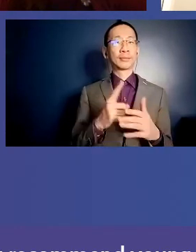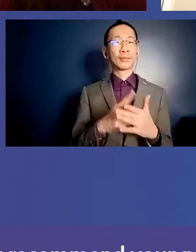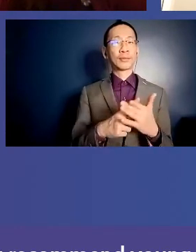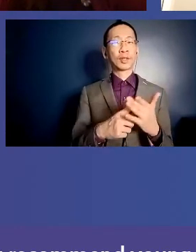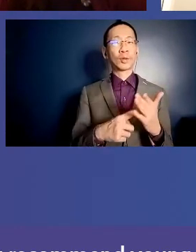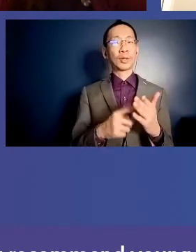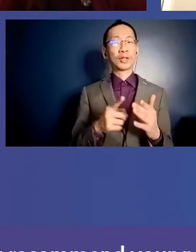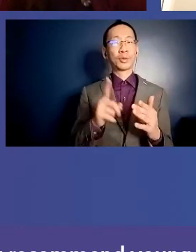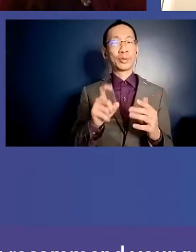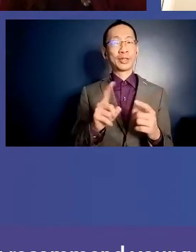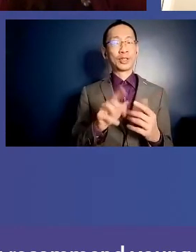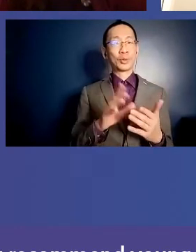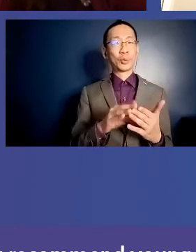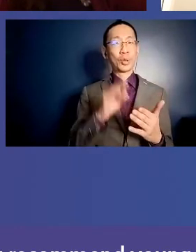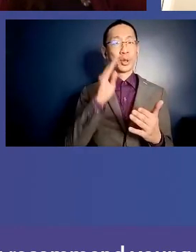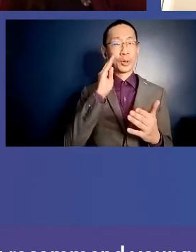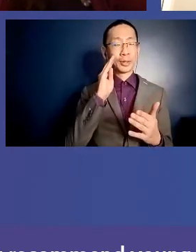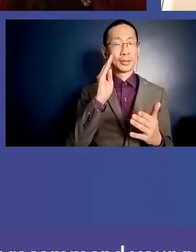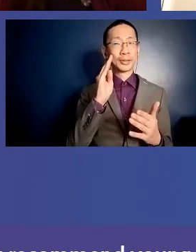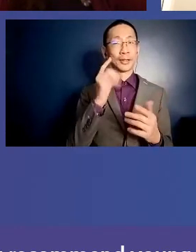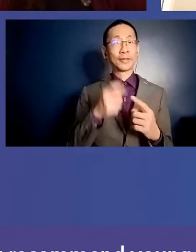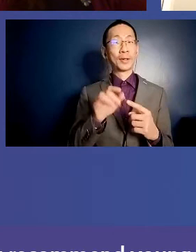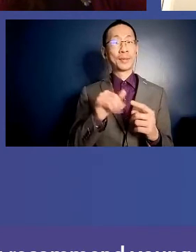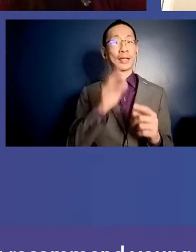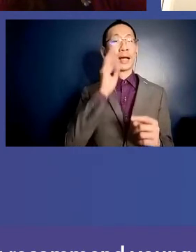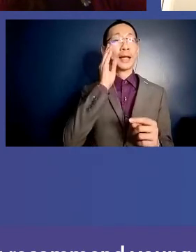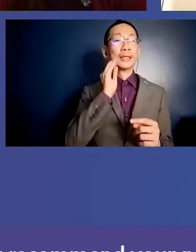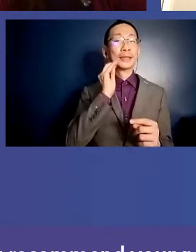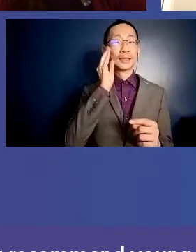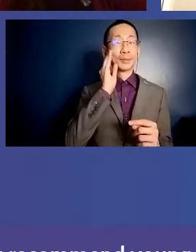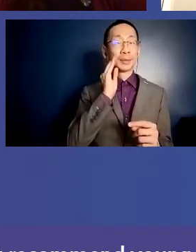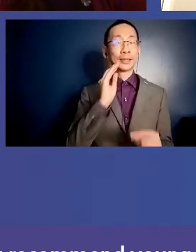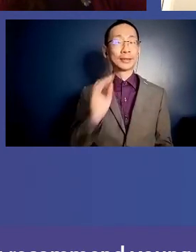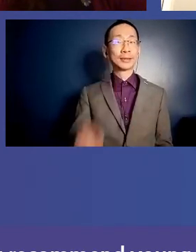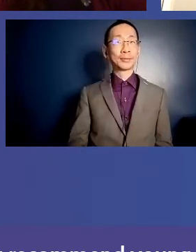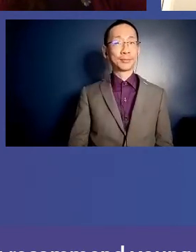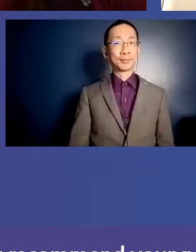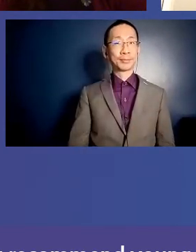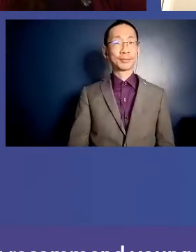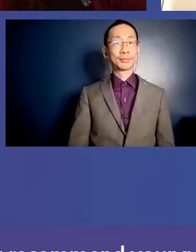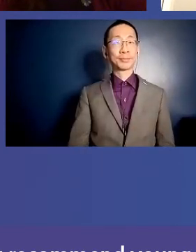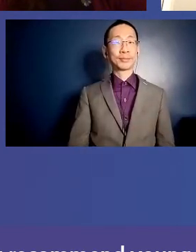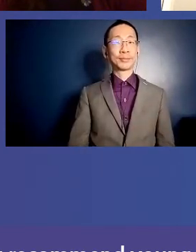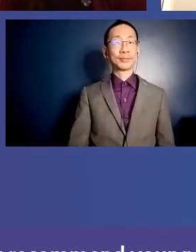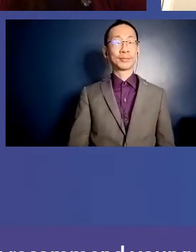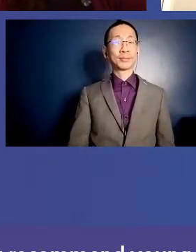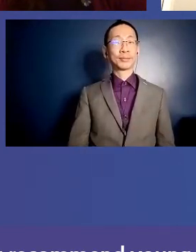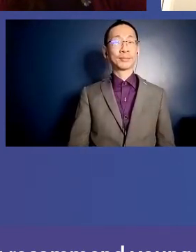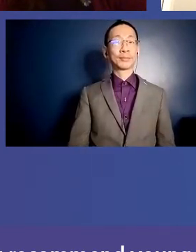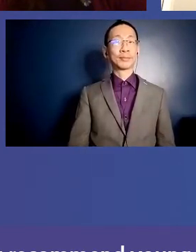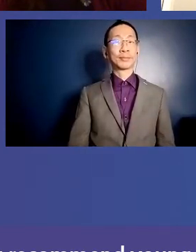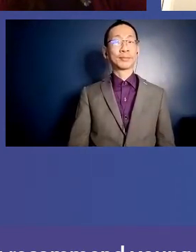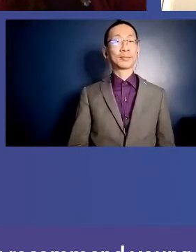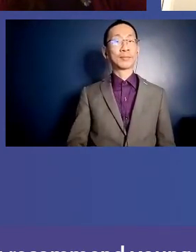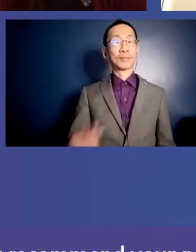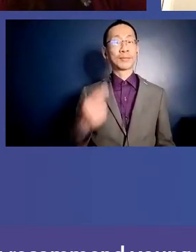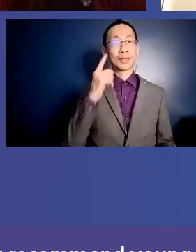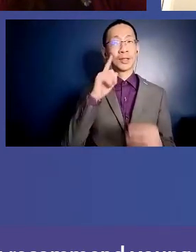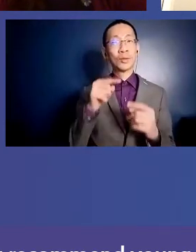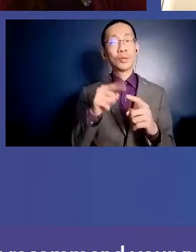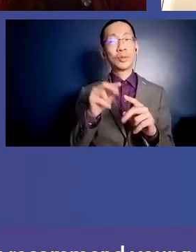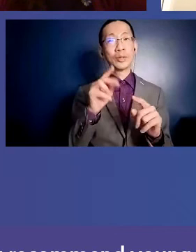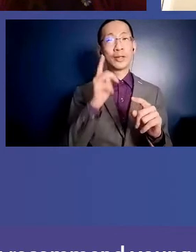what you need to learn from that experience. So I think when you're looking at